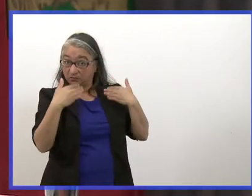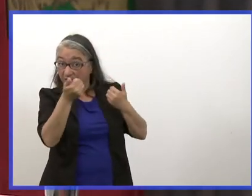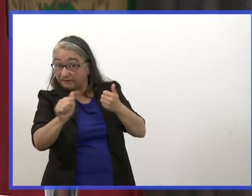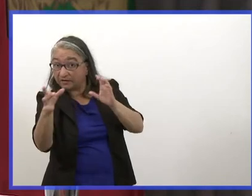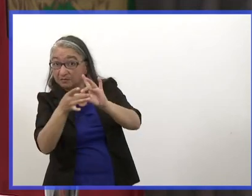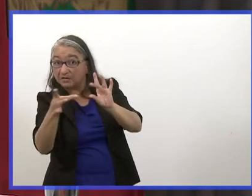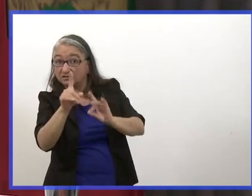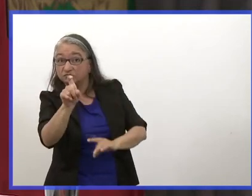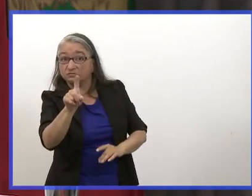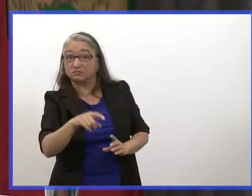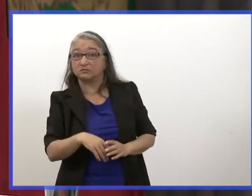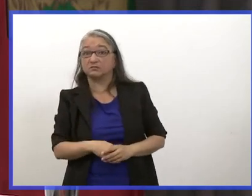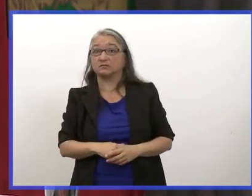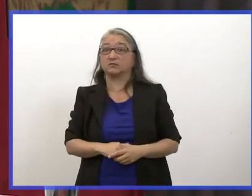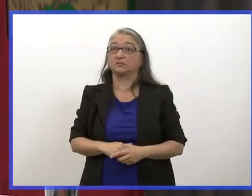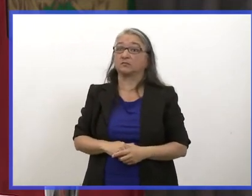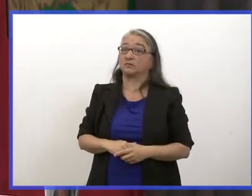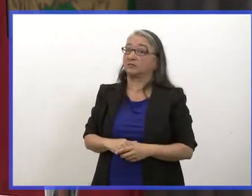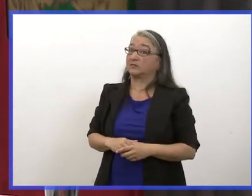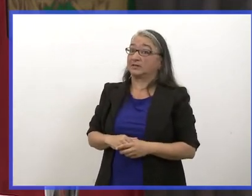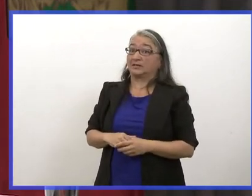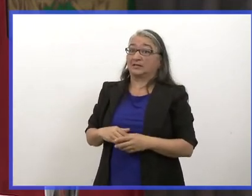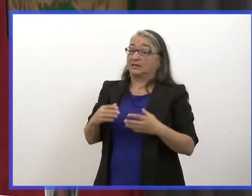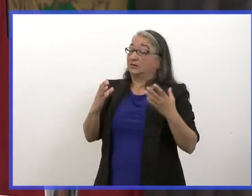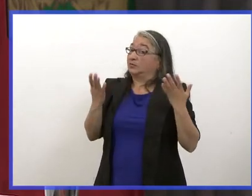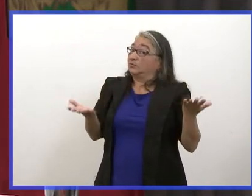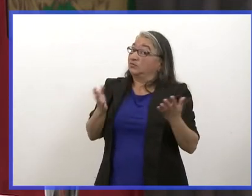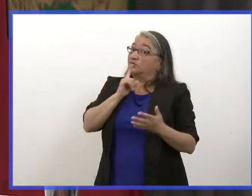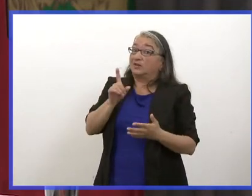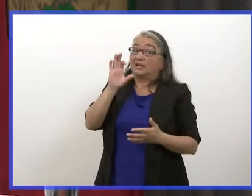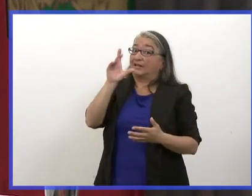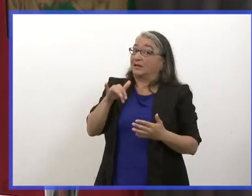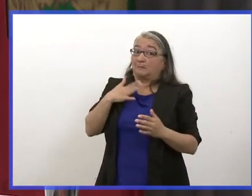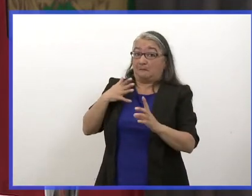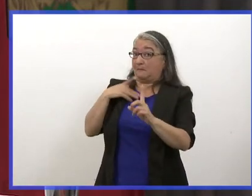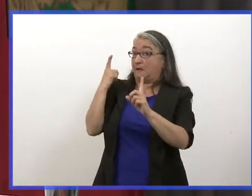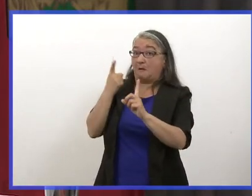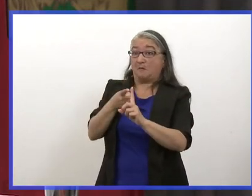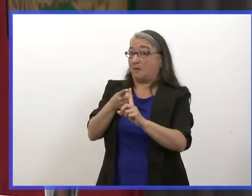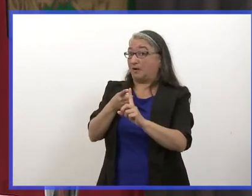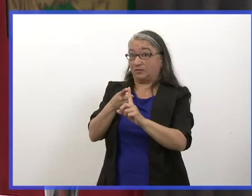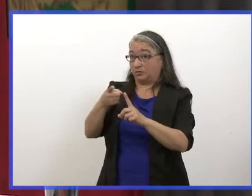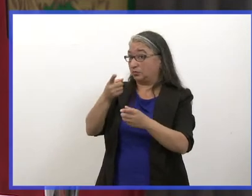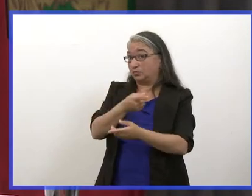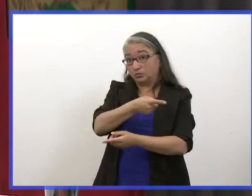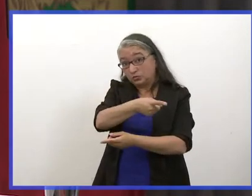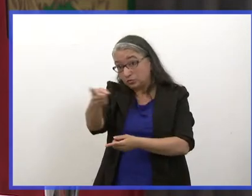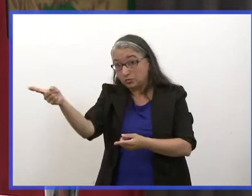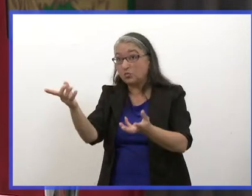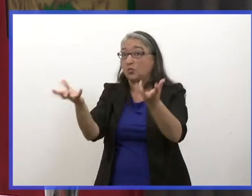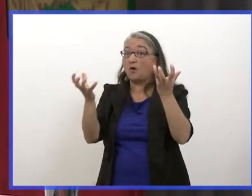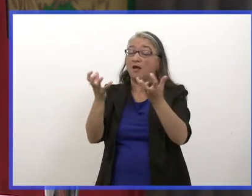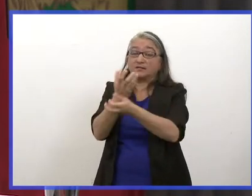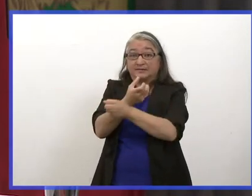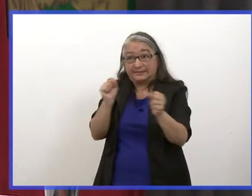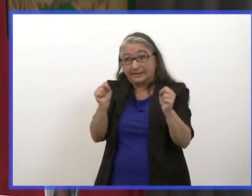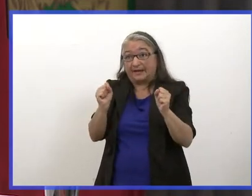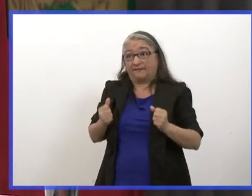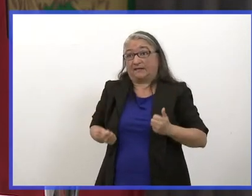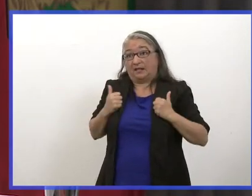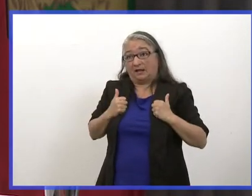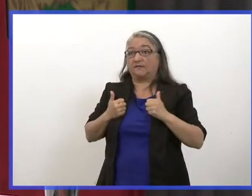and straightforward, I hope, all the way through this thing. If you want to save lives, you follow the health orders and you get vaccinated. And if you don't, I